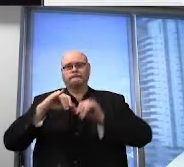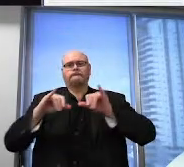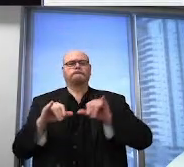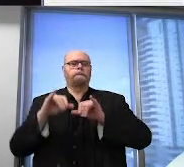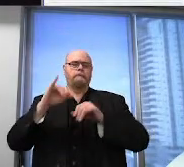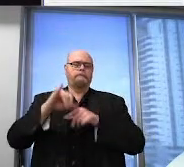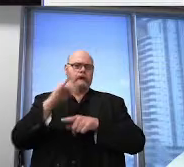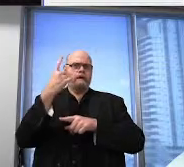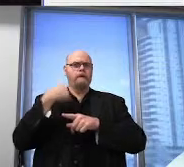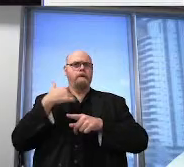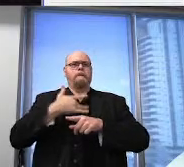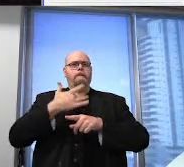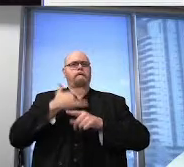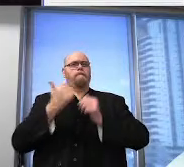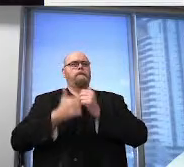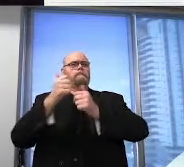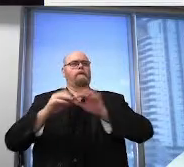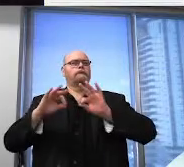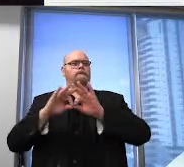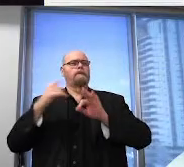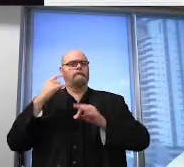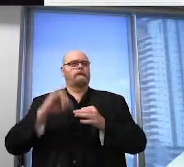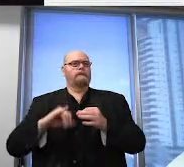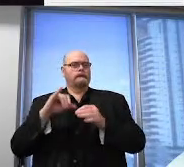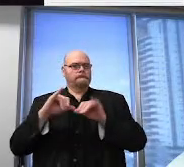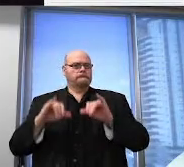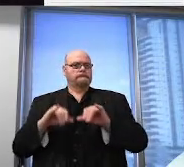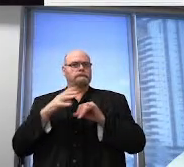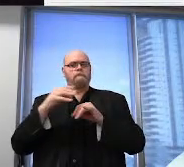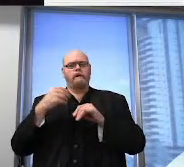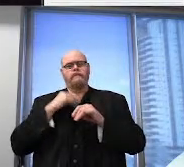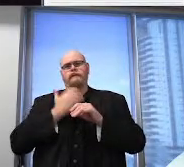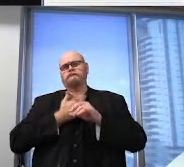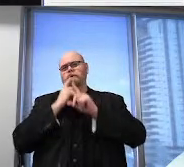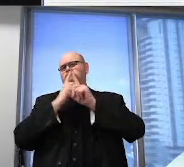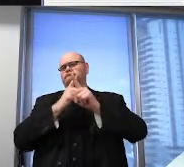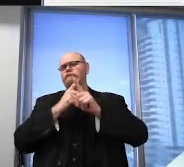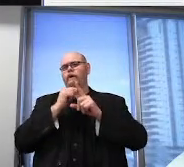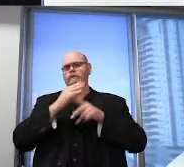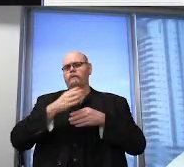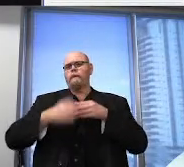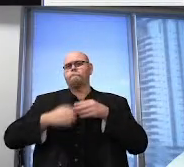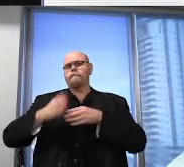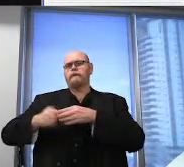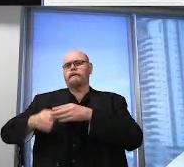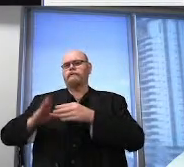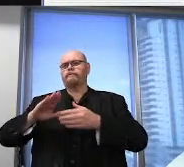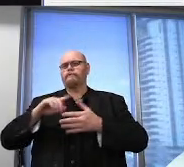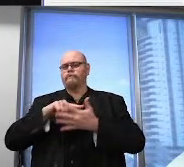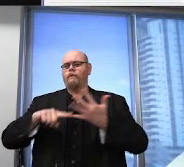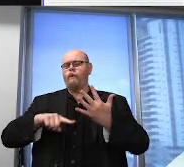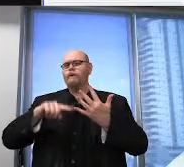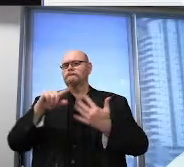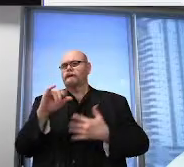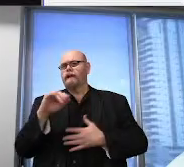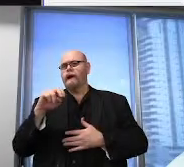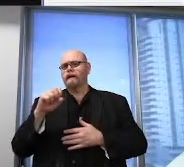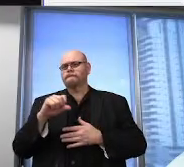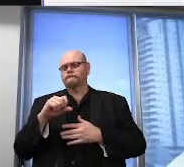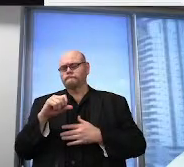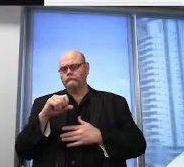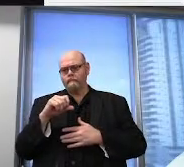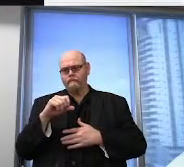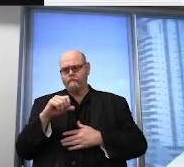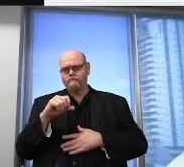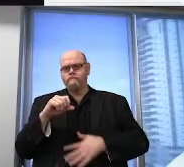are the ones that we feel are the most critical to the system. And that was our target to complete those lines. That's your target.